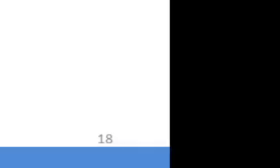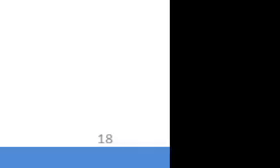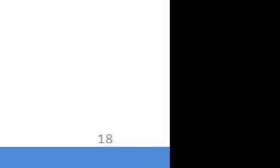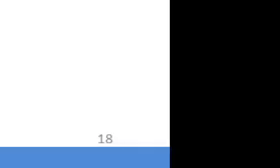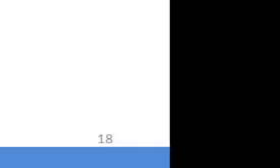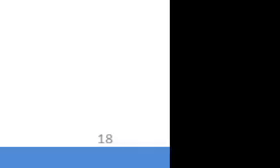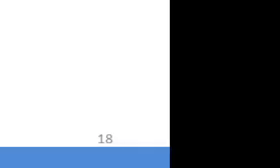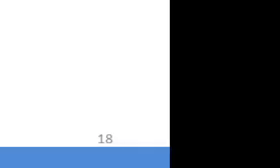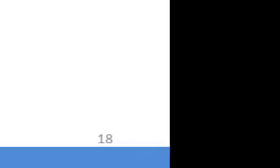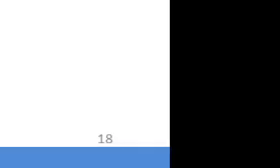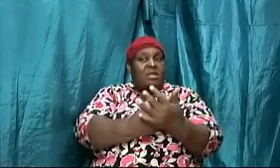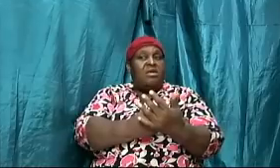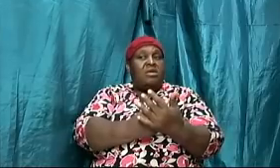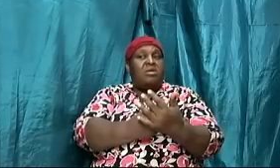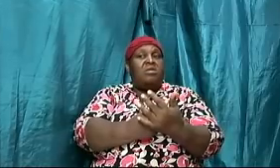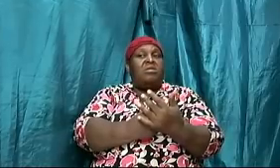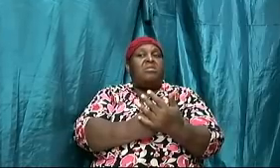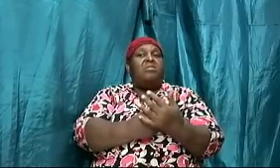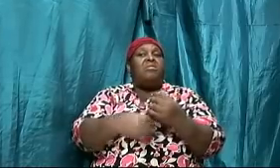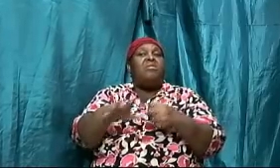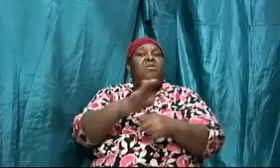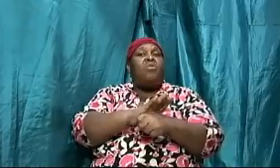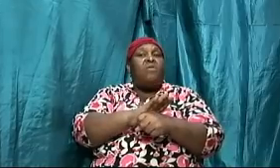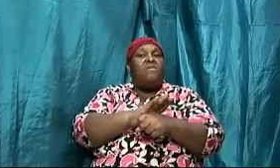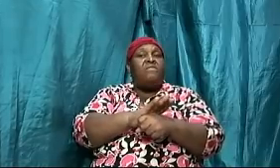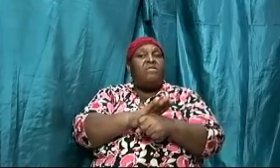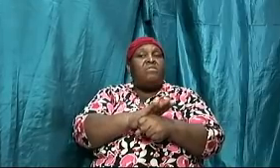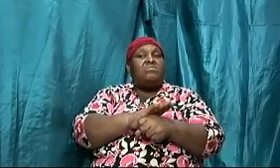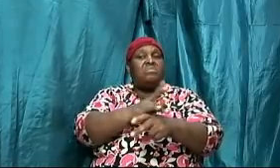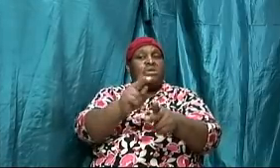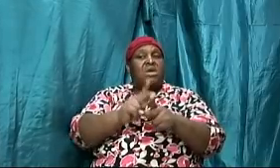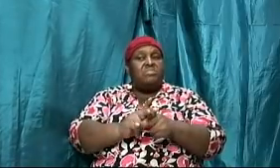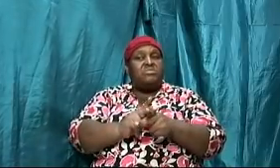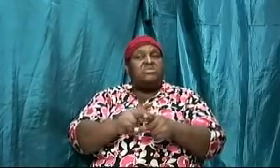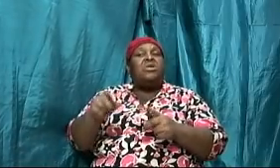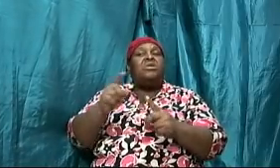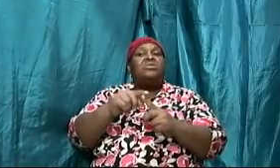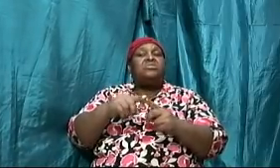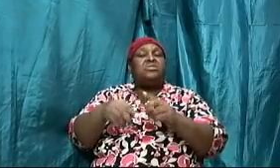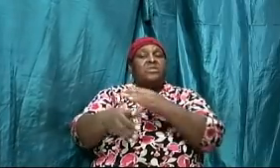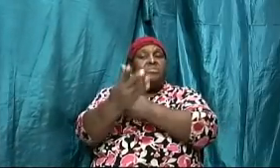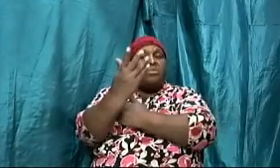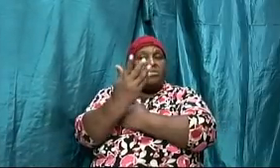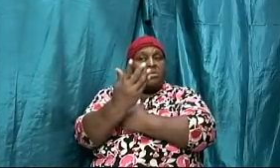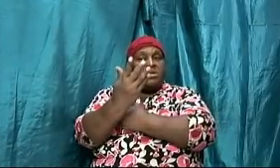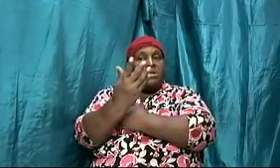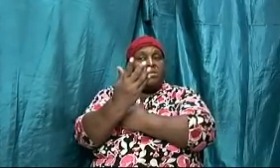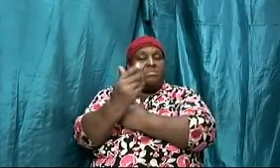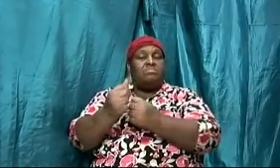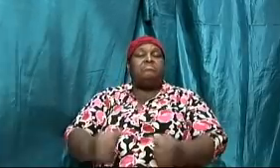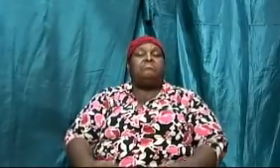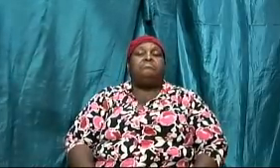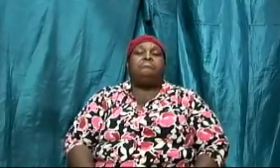you to be kept until the morning. Let's just try to dig this down a little more.